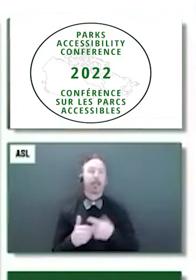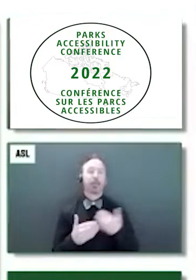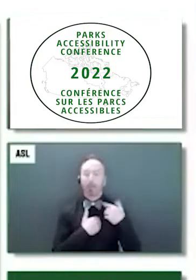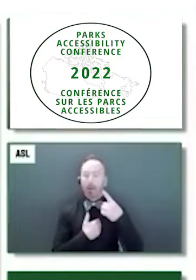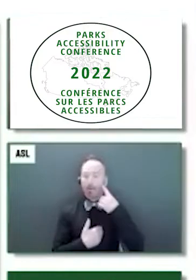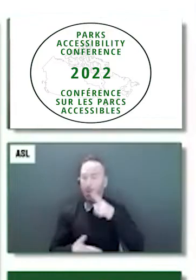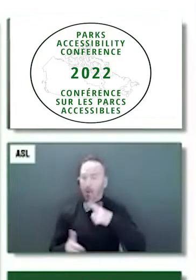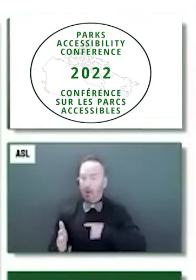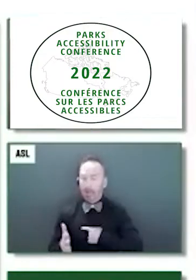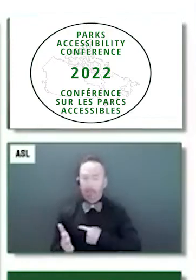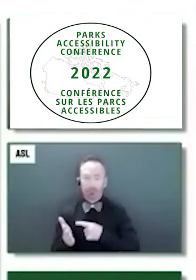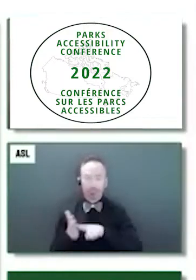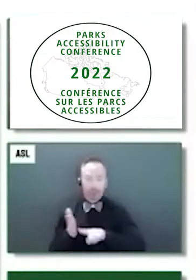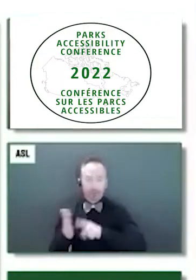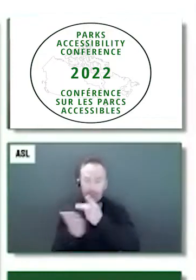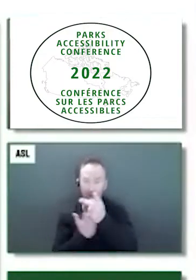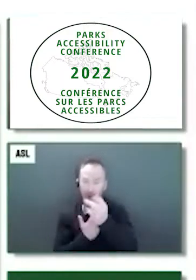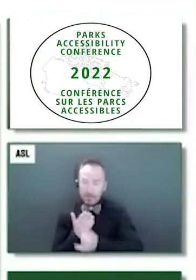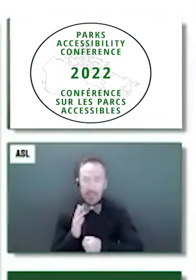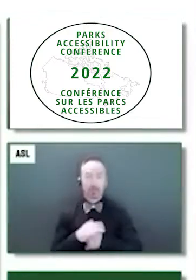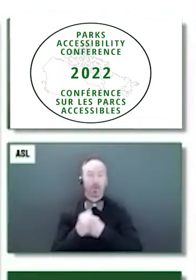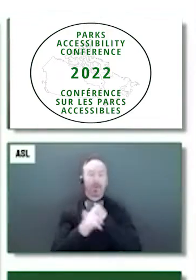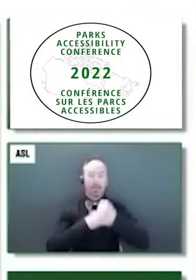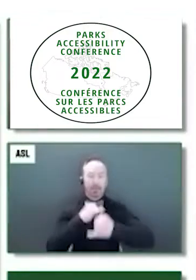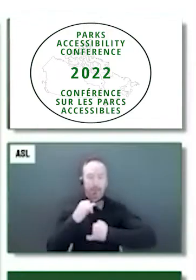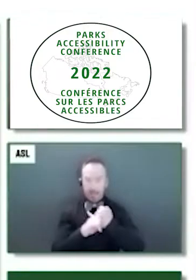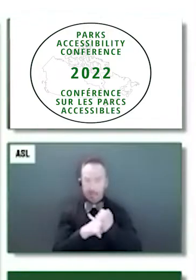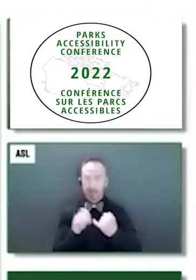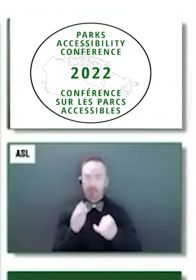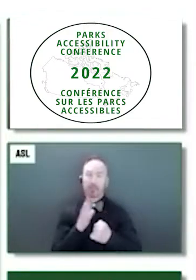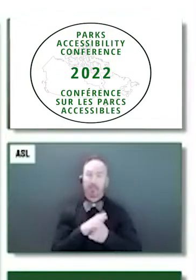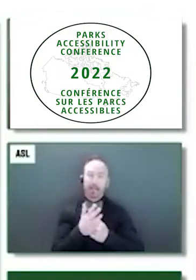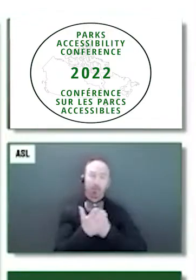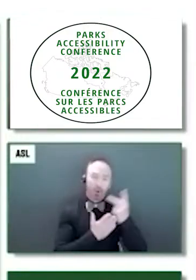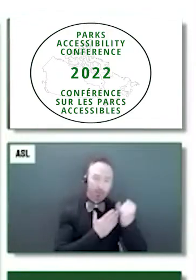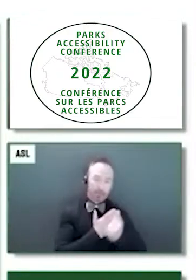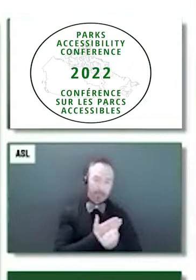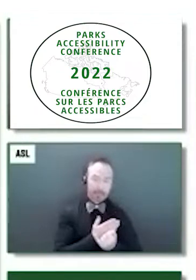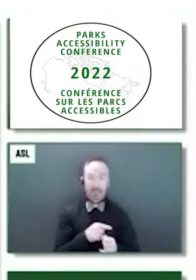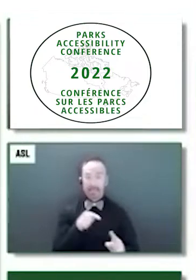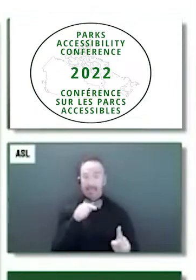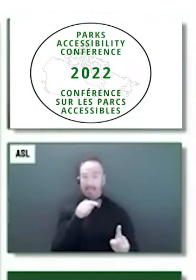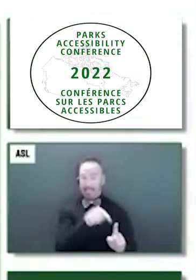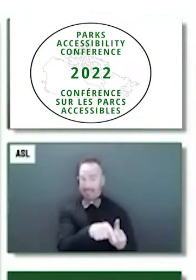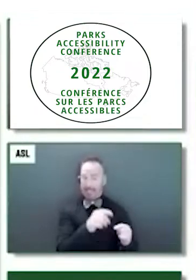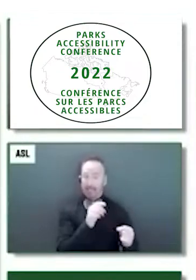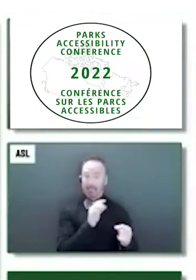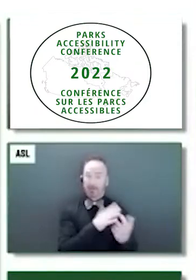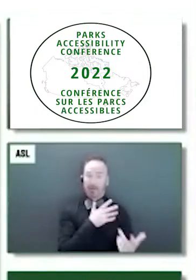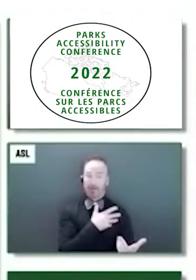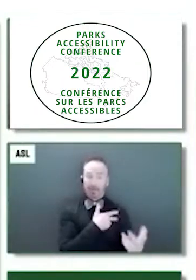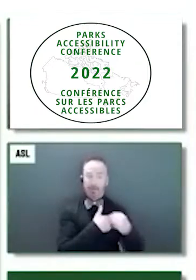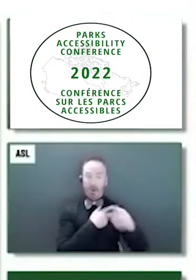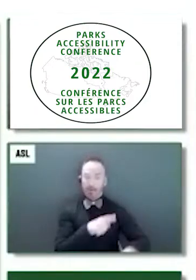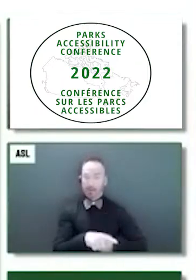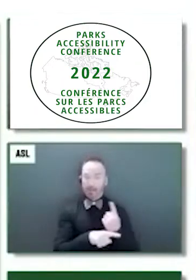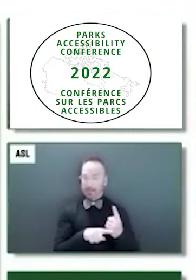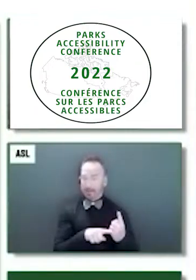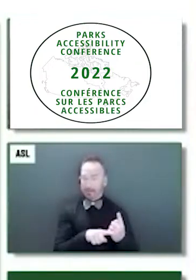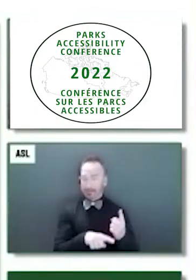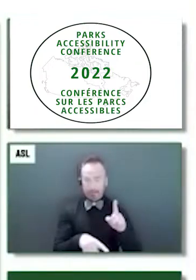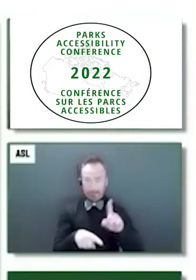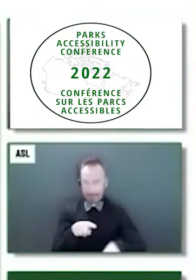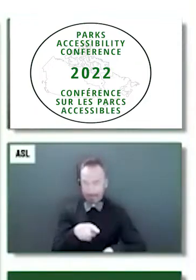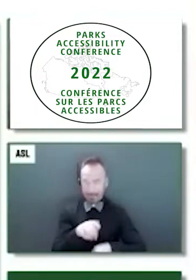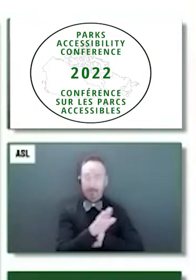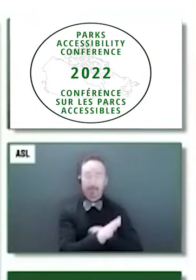work. Mahadeo was not able to attend live today as he and his wife recently welcomed a new baby, but he was kind enough to submit